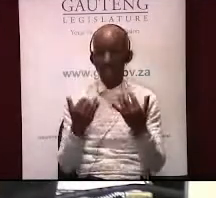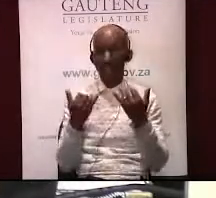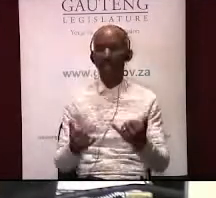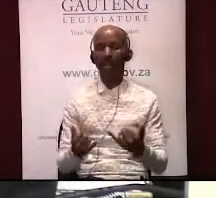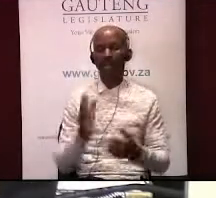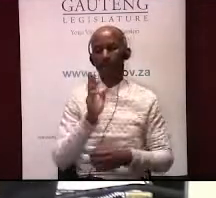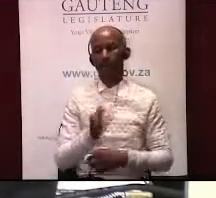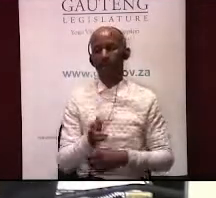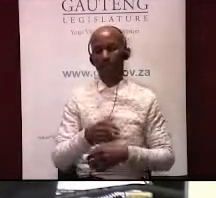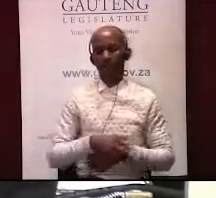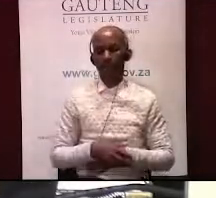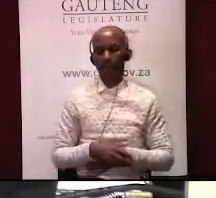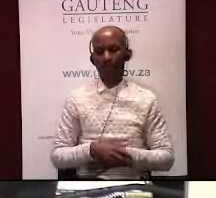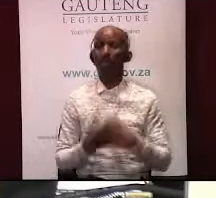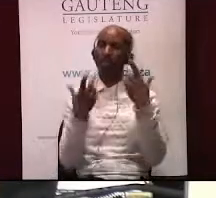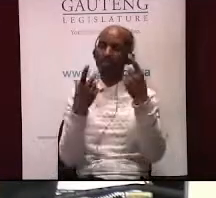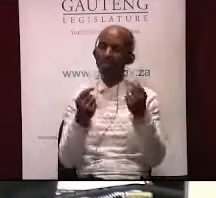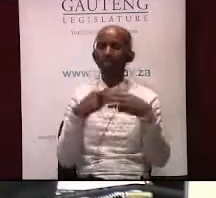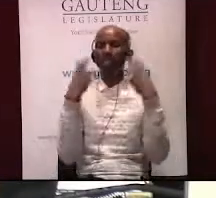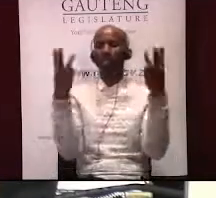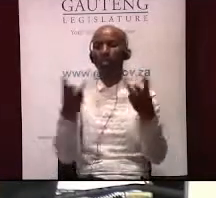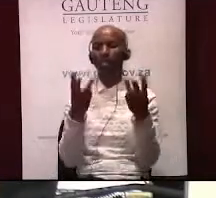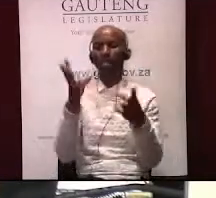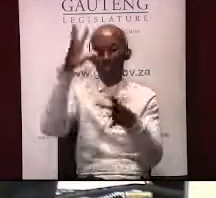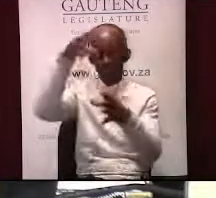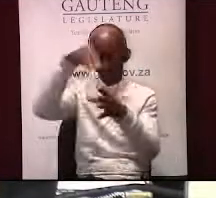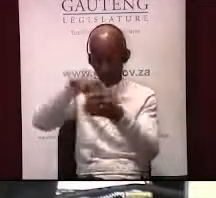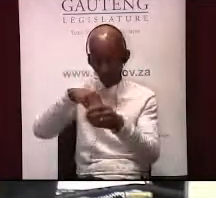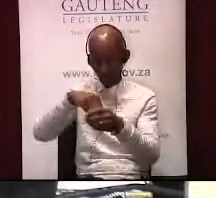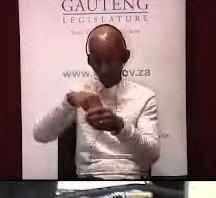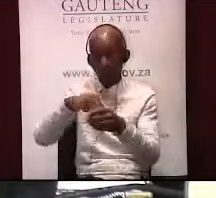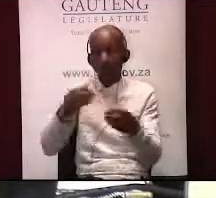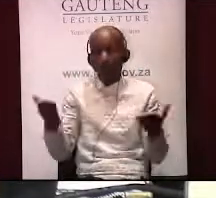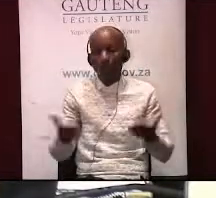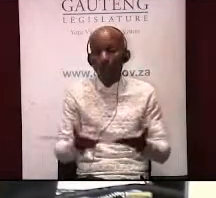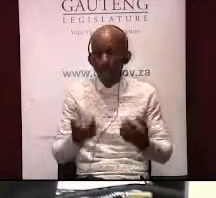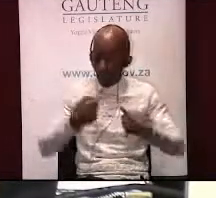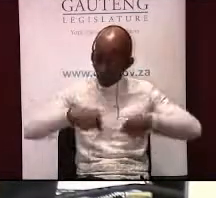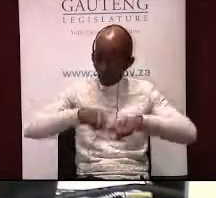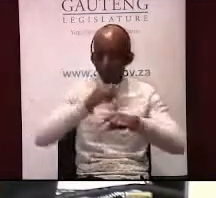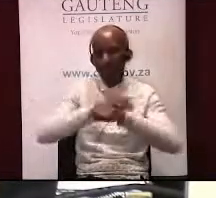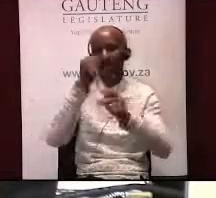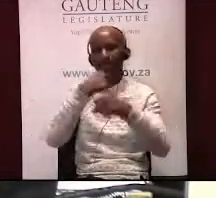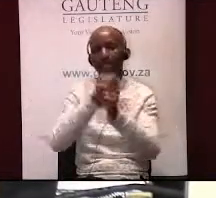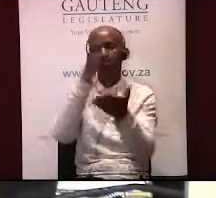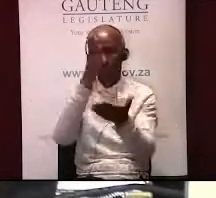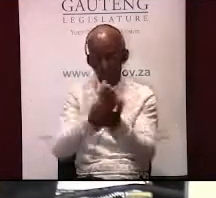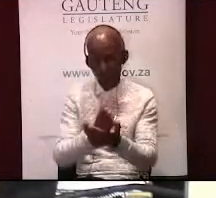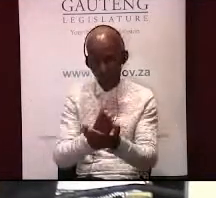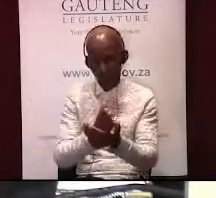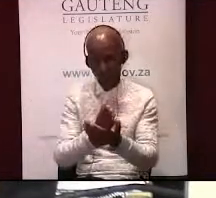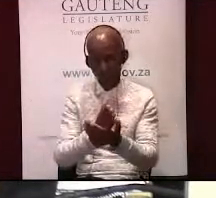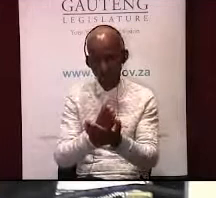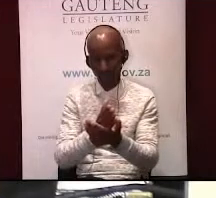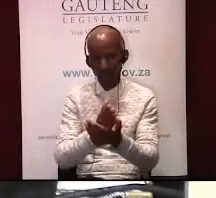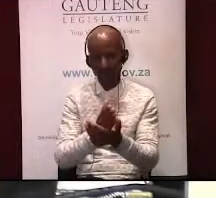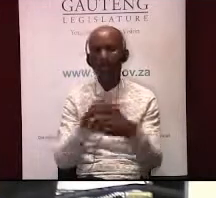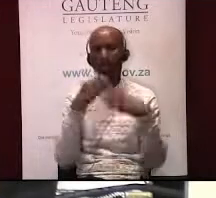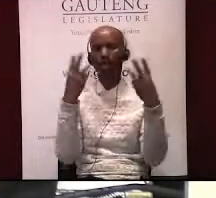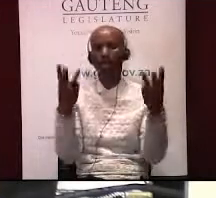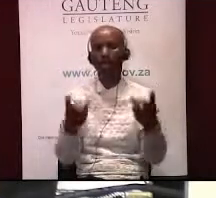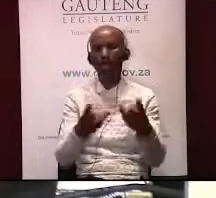also do public participation, whereby we ensure that there is